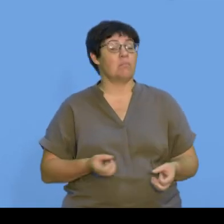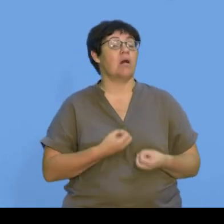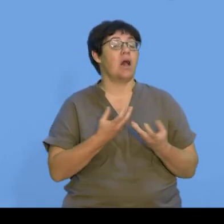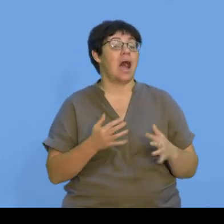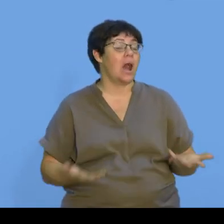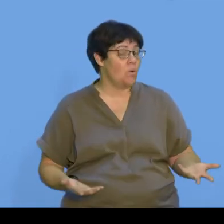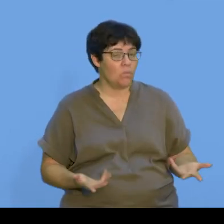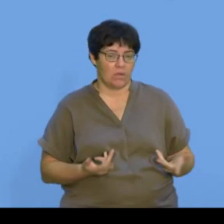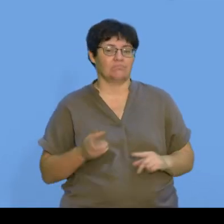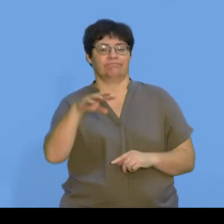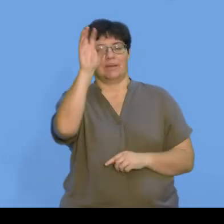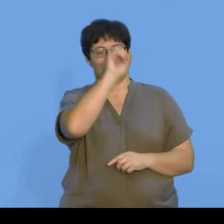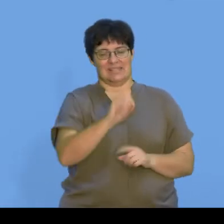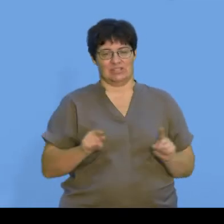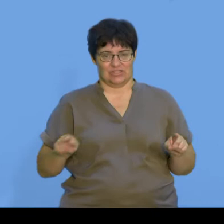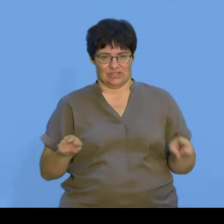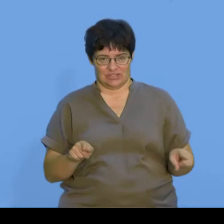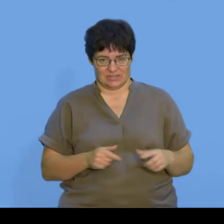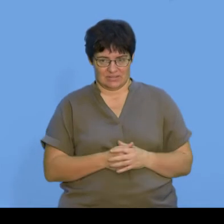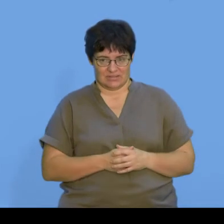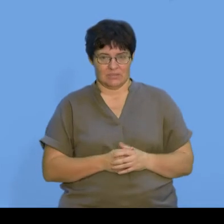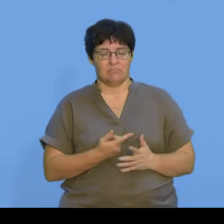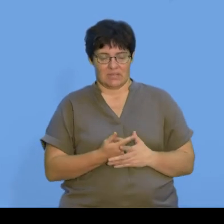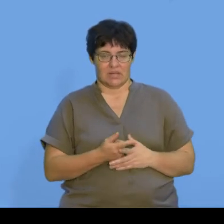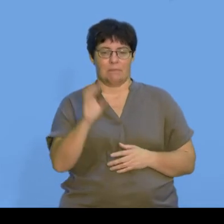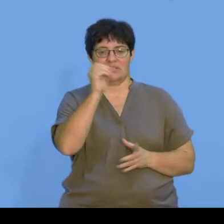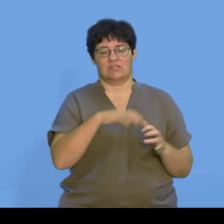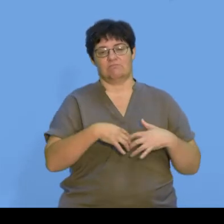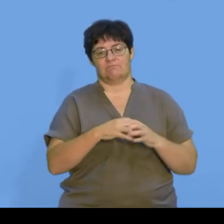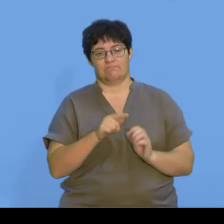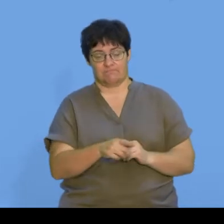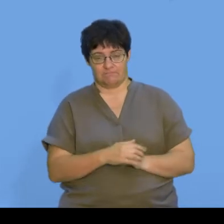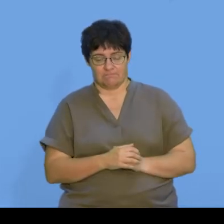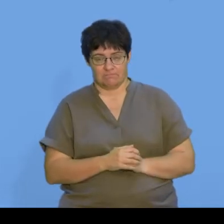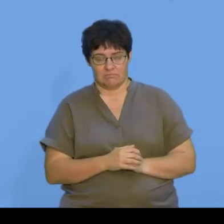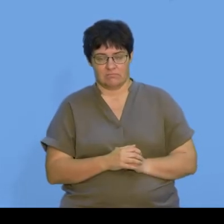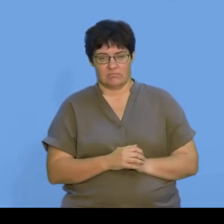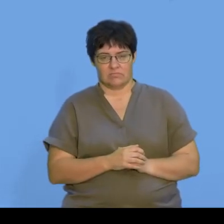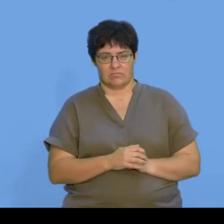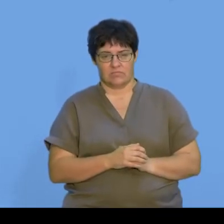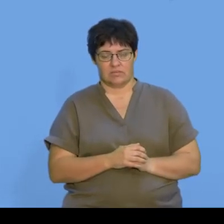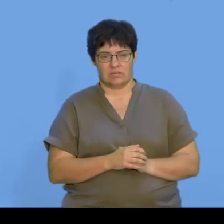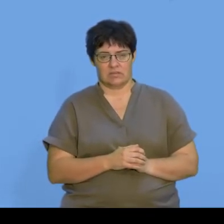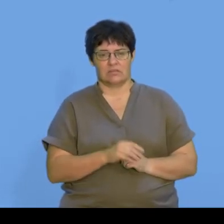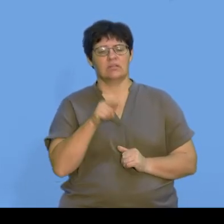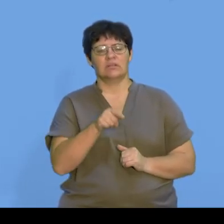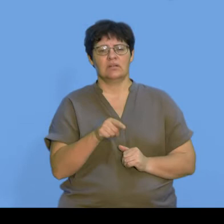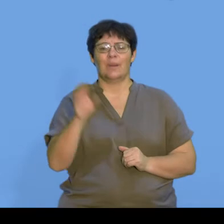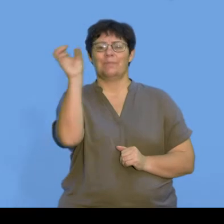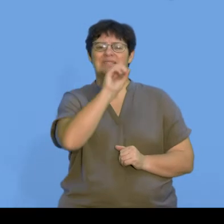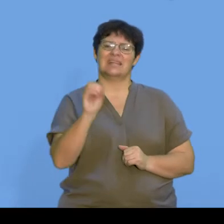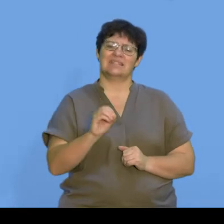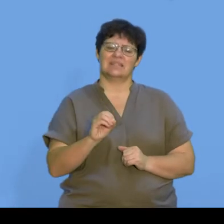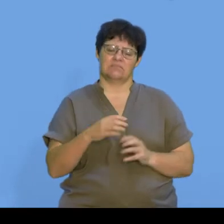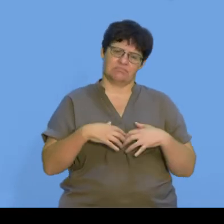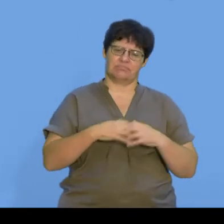a percentage, which has to do with percentage composition, right? Okay, so what exactly is percentage composition